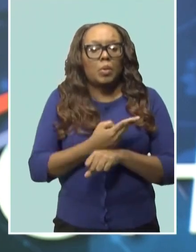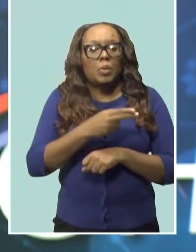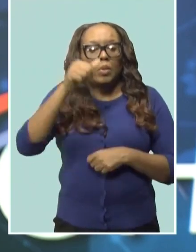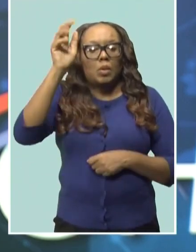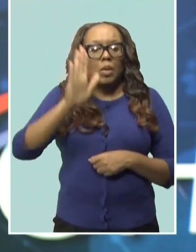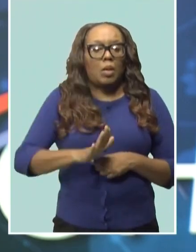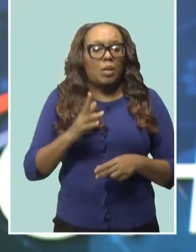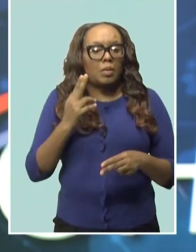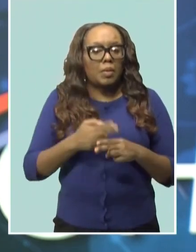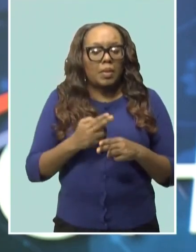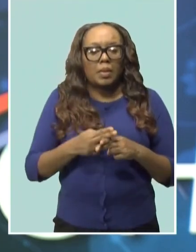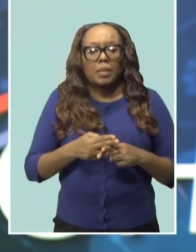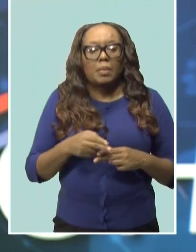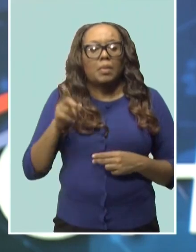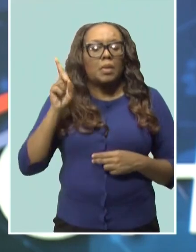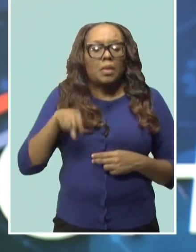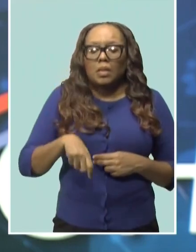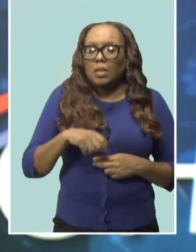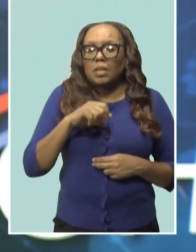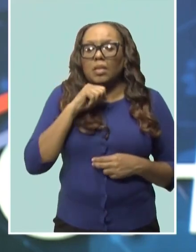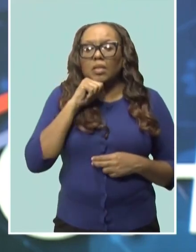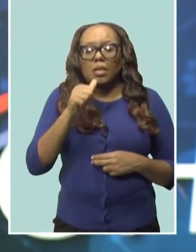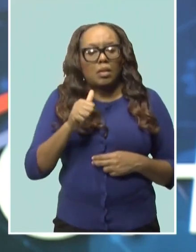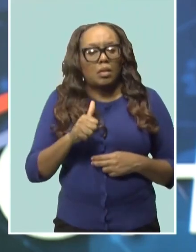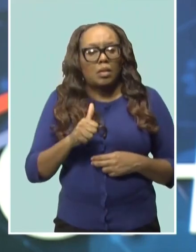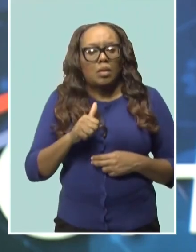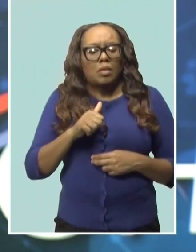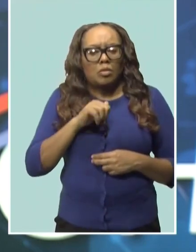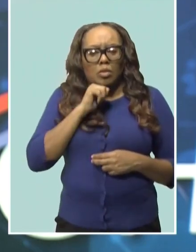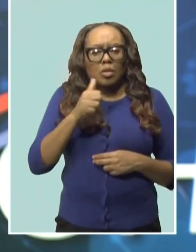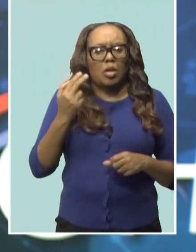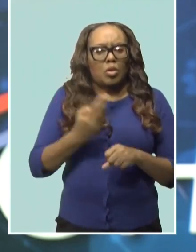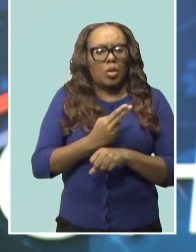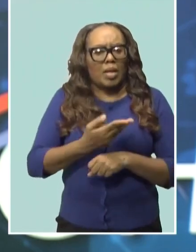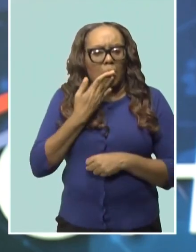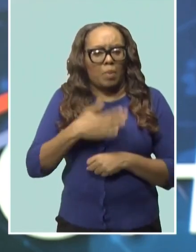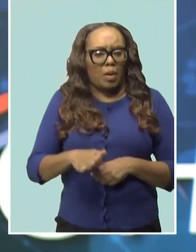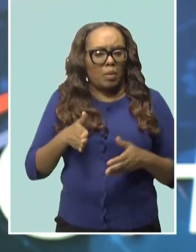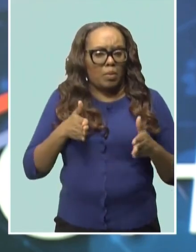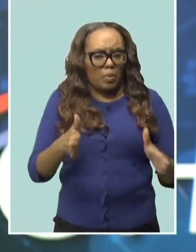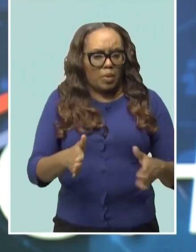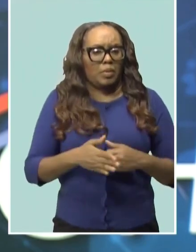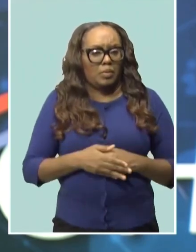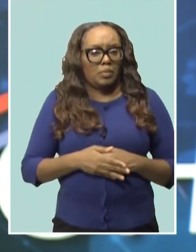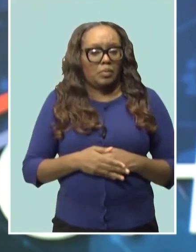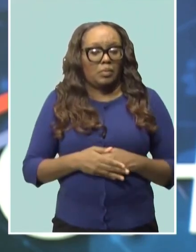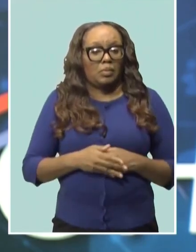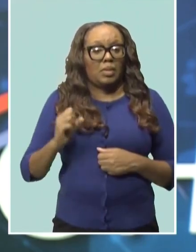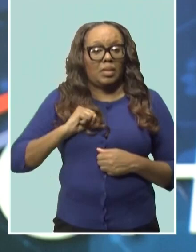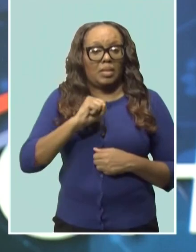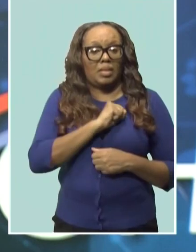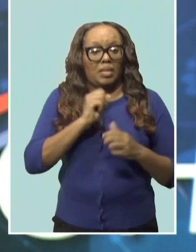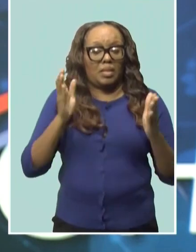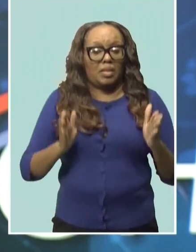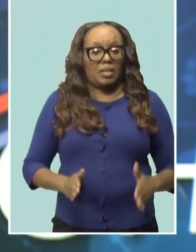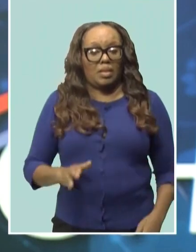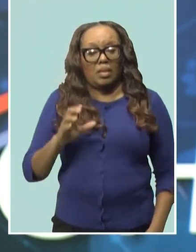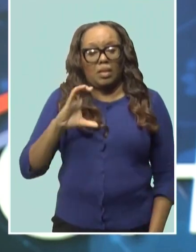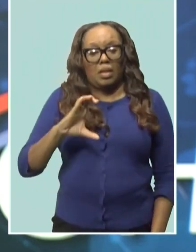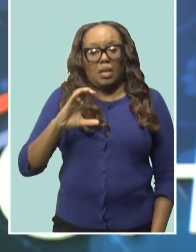Economic Affairs and Investment, Senator Chad Blackman, who was speaking at the Barbados Labour Party's St. Michael's South Branch